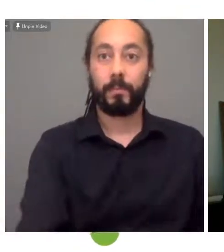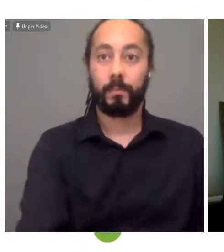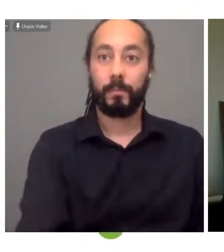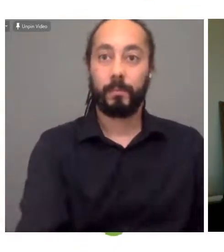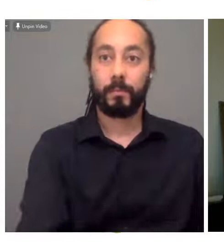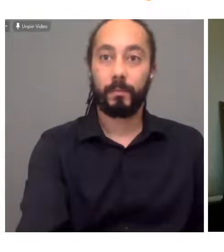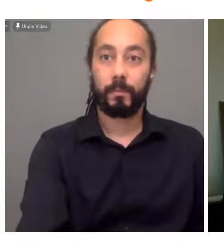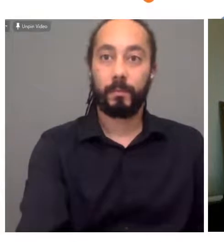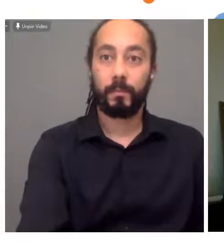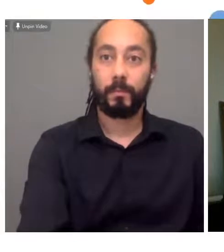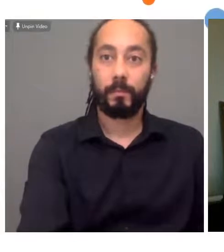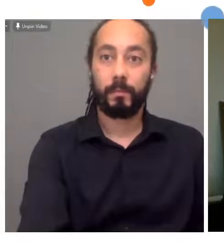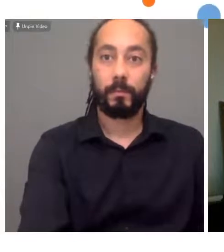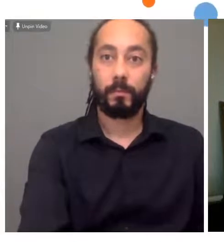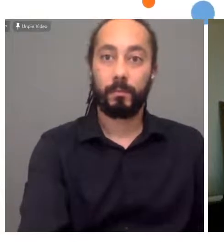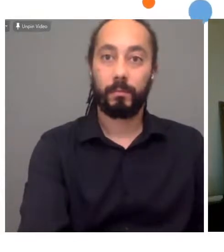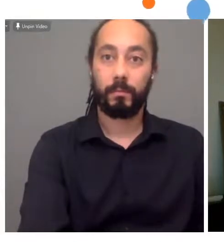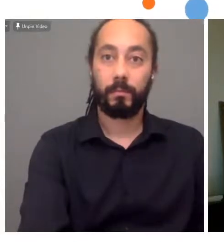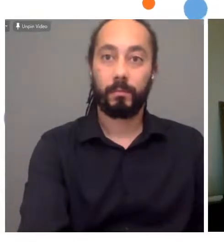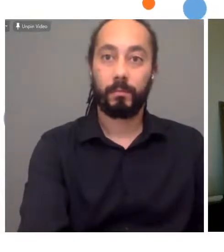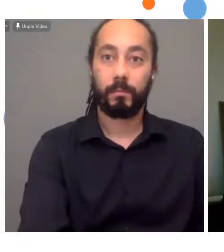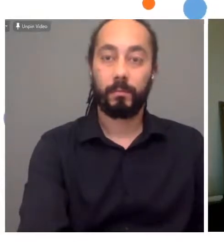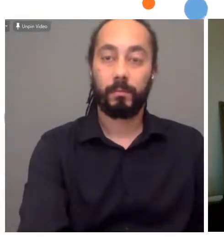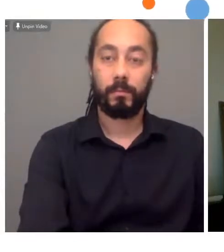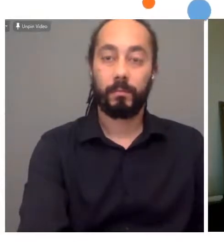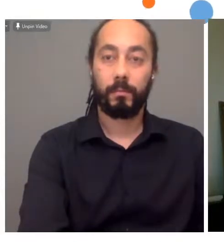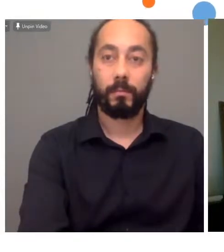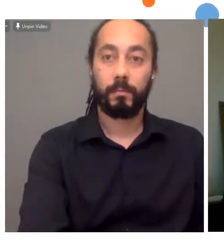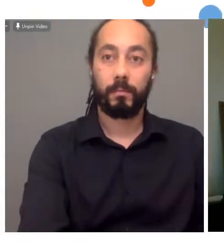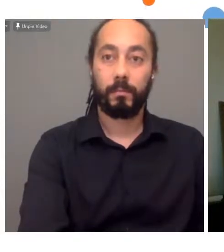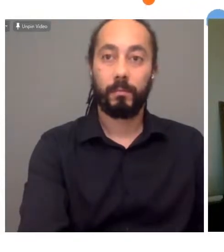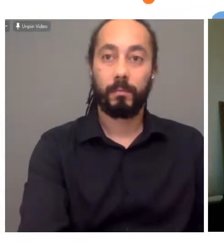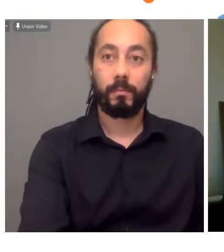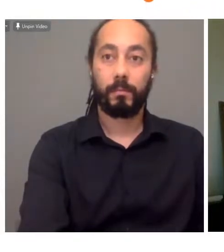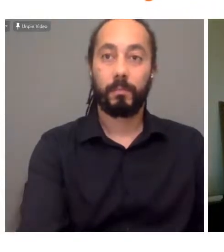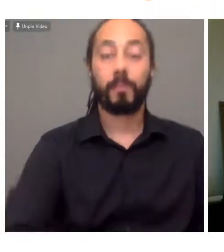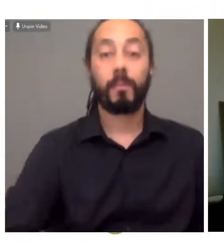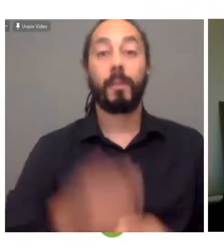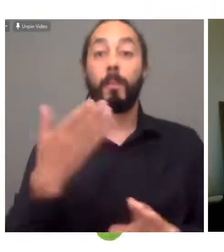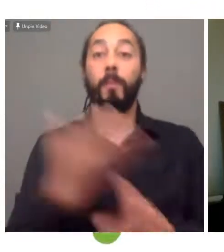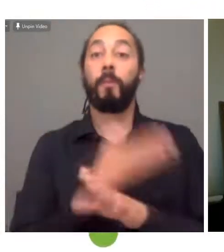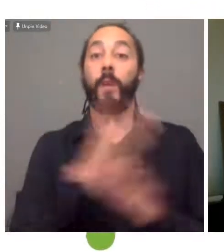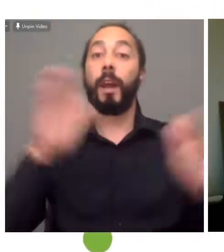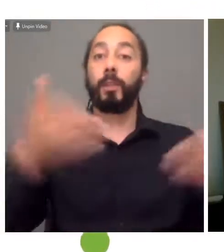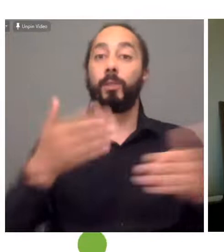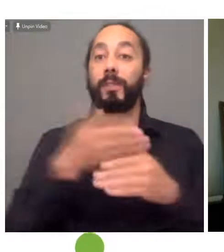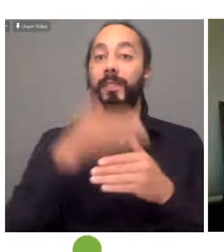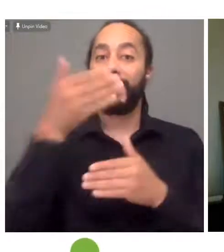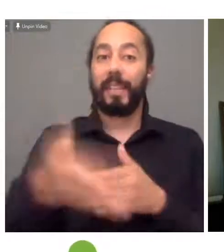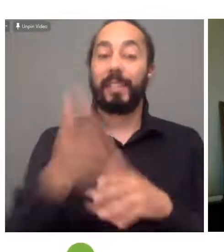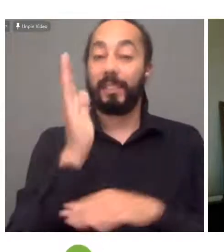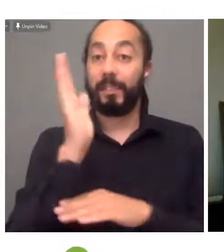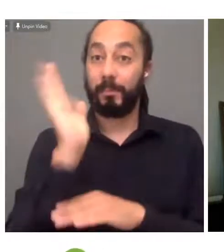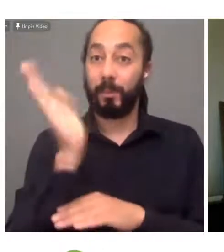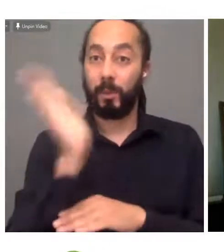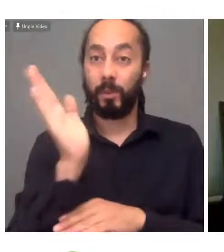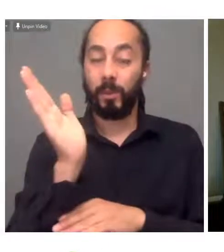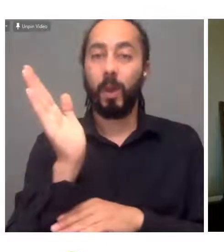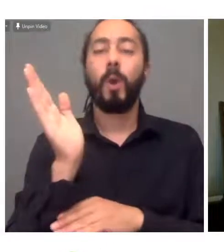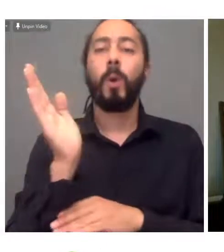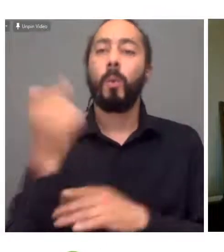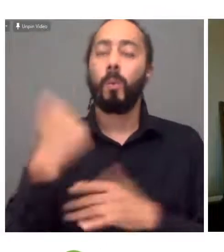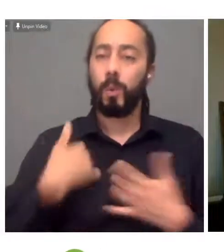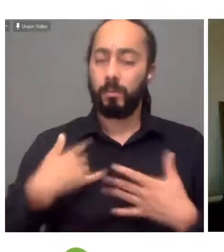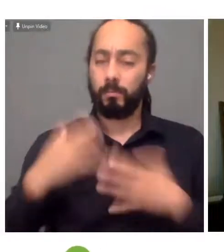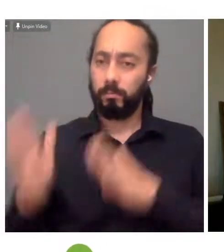before I introduce our next speaker, we have organized this conversation as democratically as possible. We had